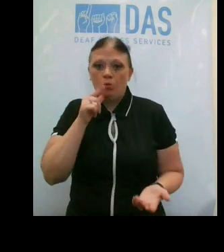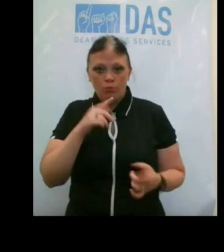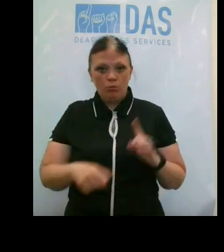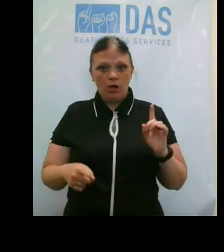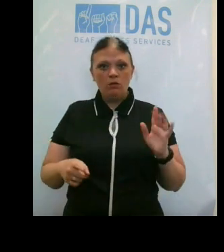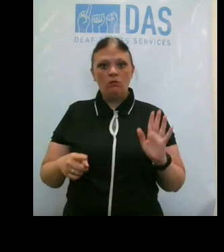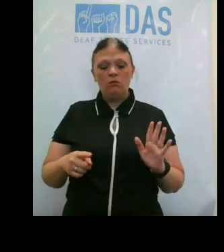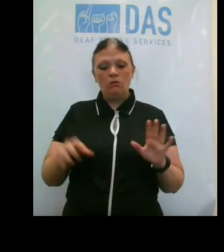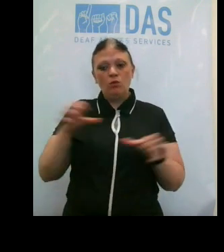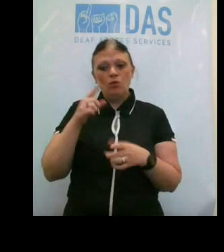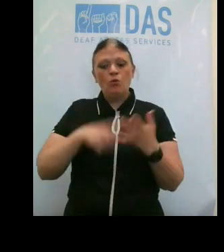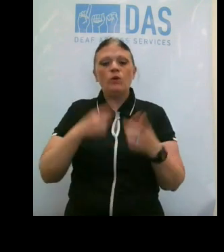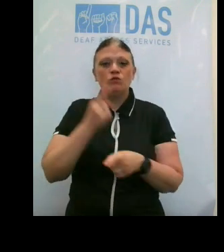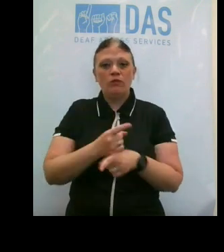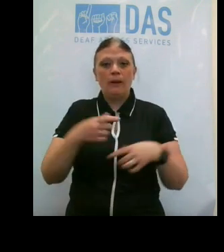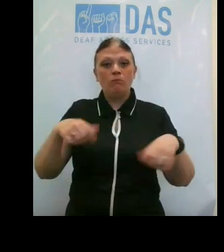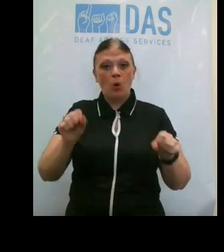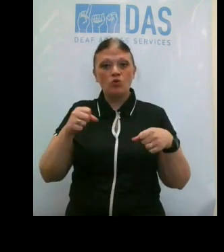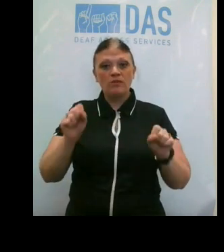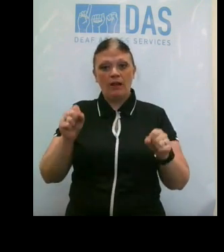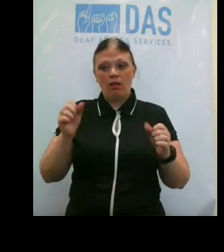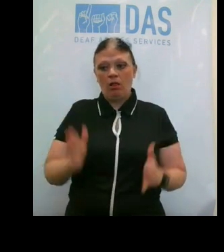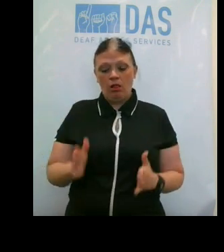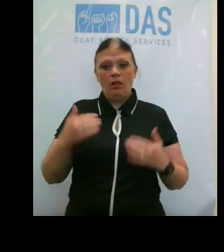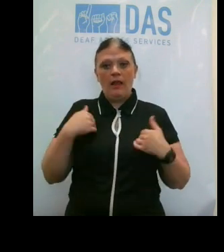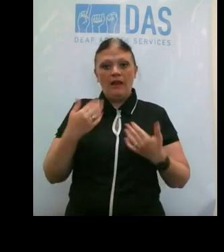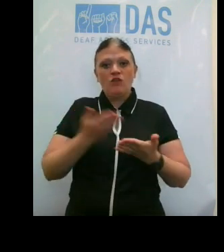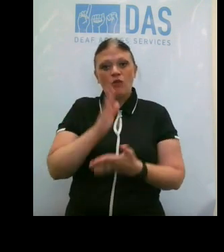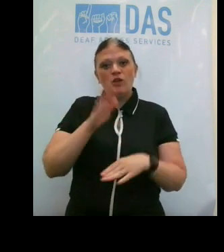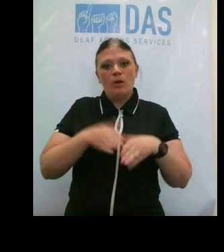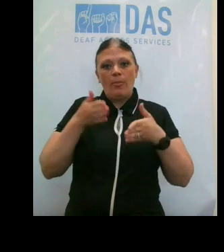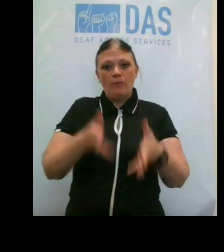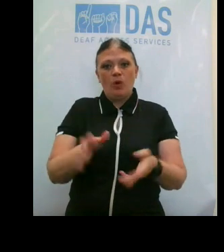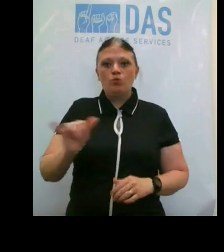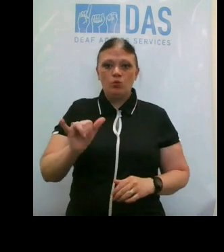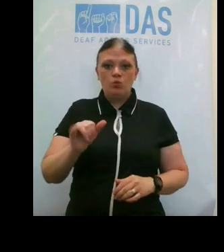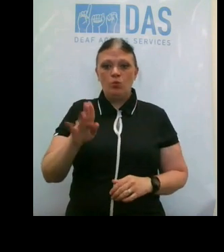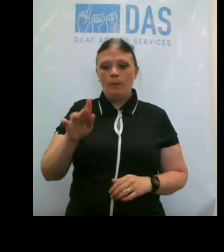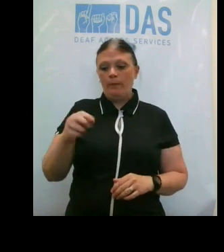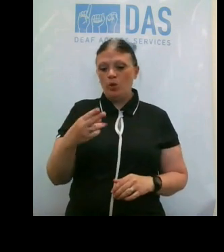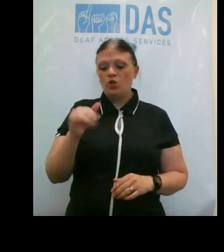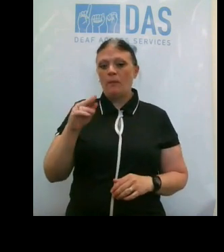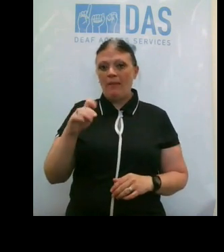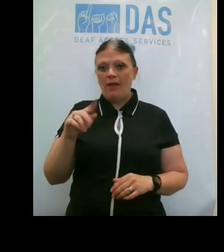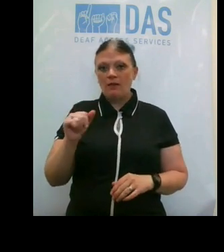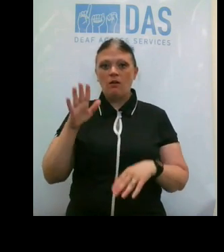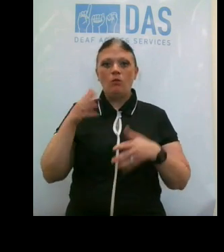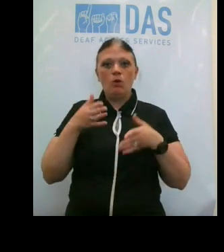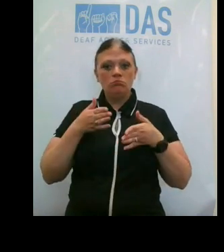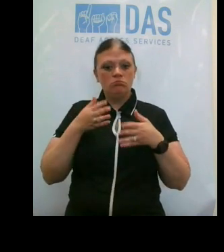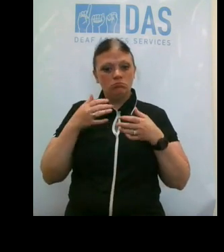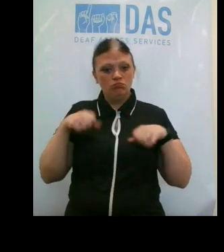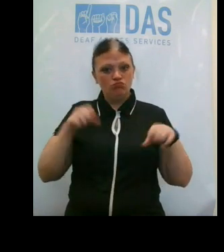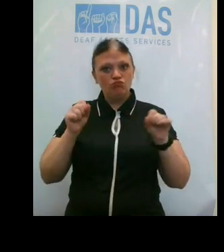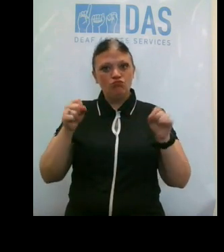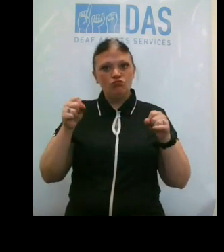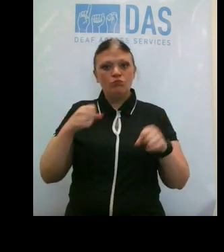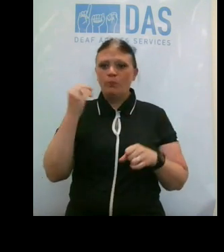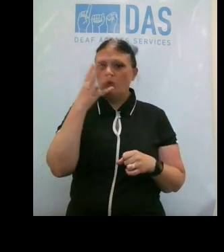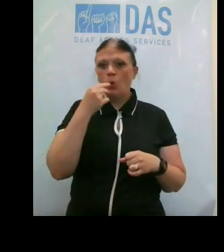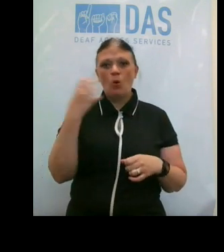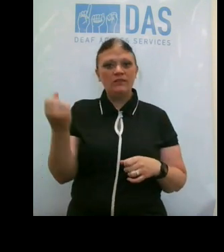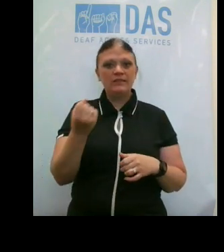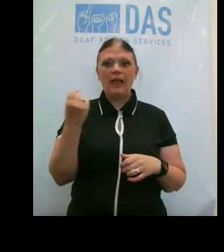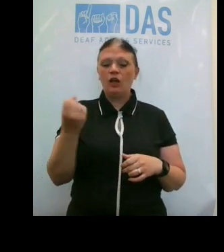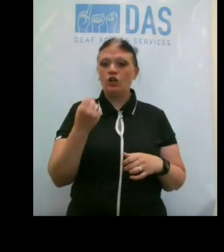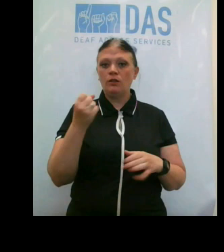you want to do what's right. Motorcyclists have a right to be on the road, and Butch and Amanda were on the road on a beautiful Saturday day.